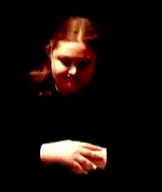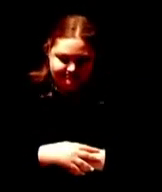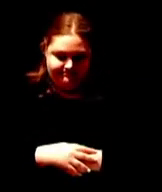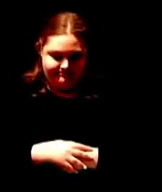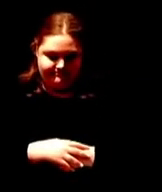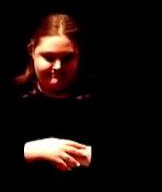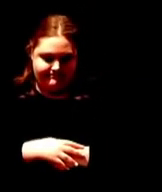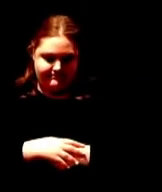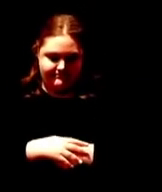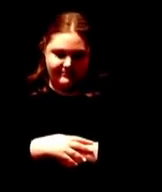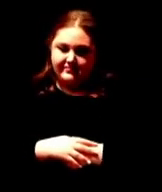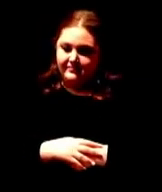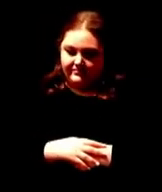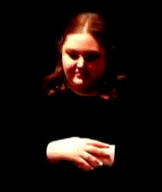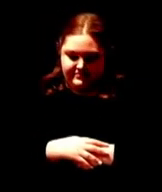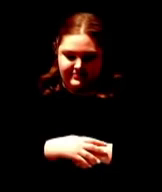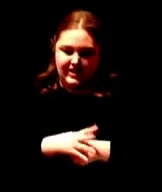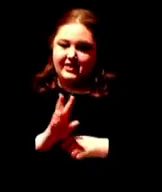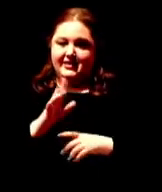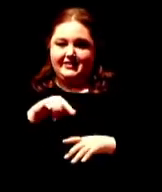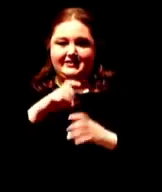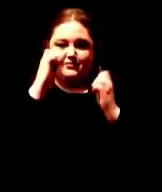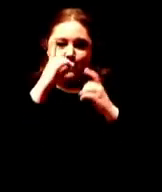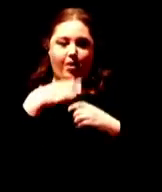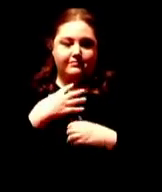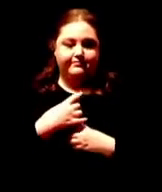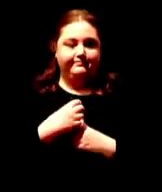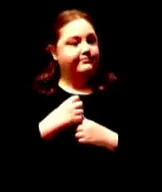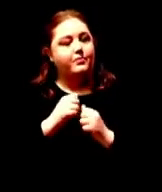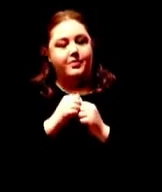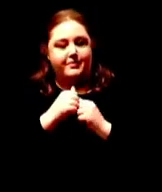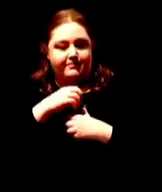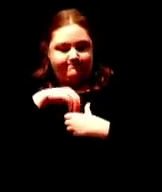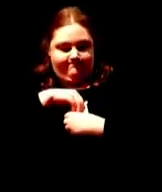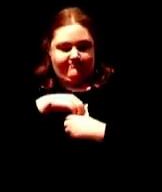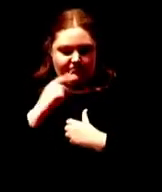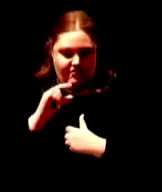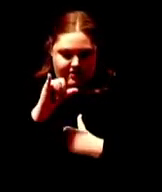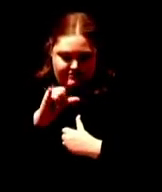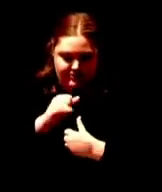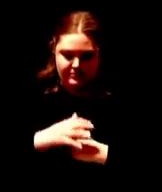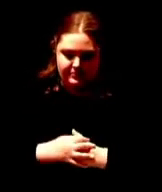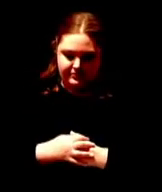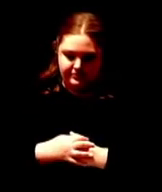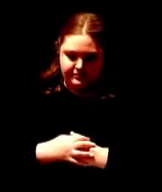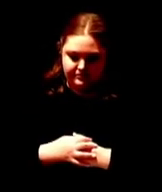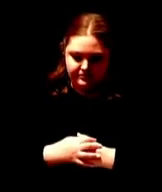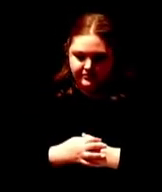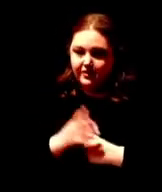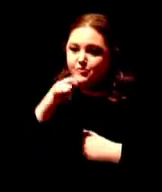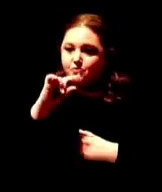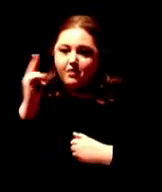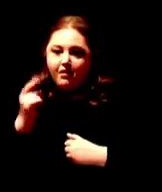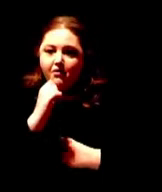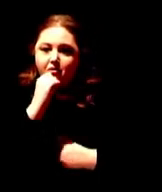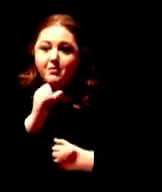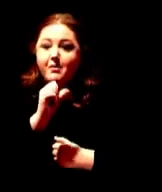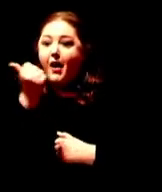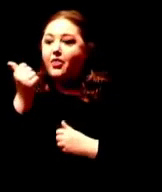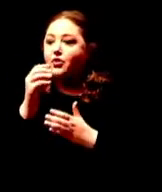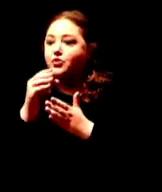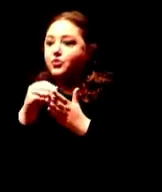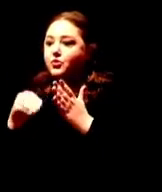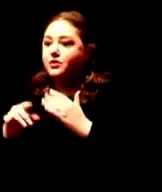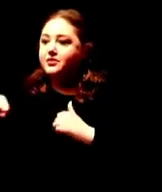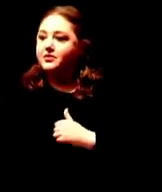stick with me forever. And I know I am not alone. As you look around, there might be other fellow classmates sitting next